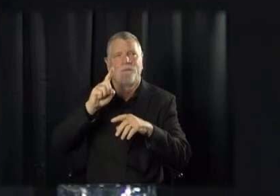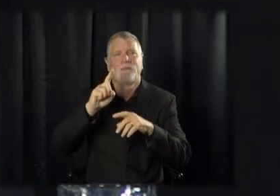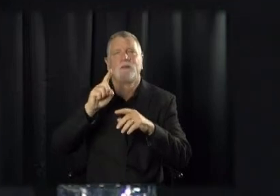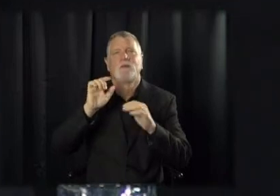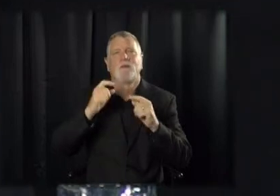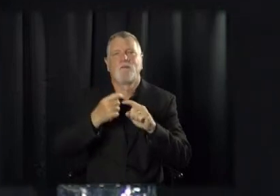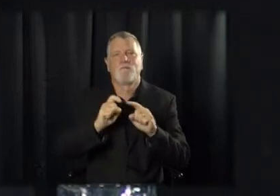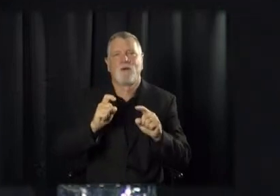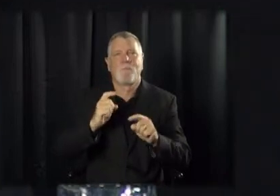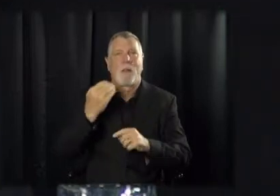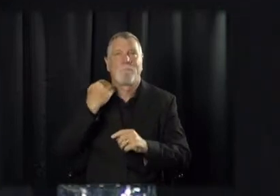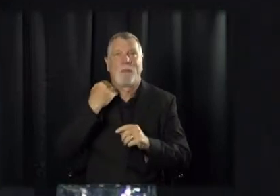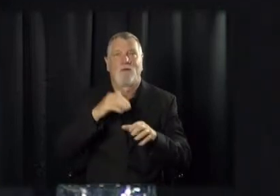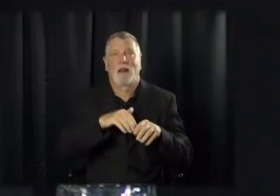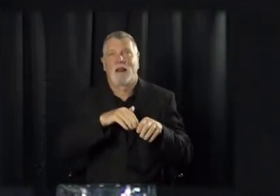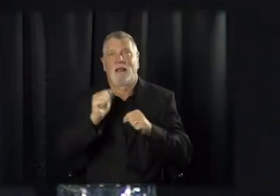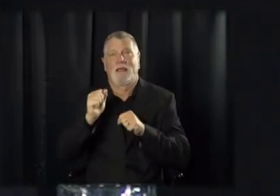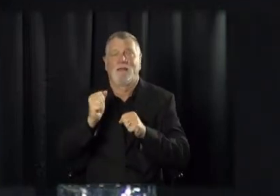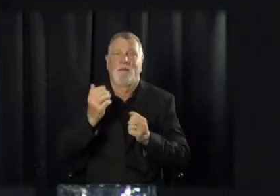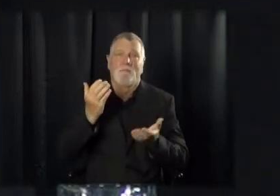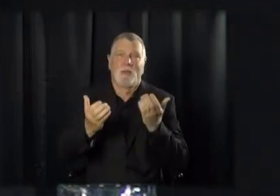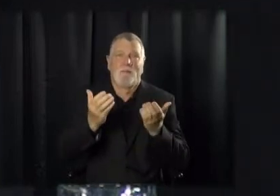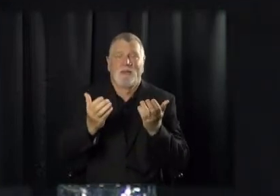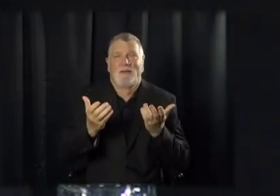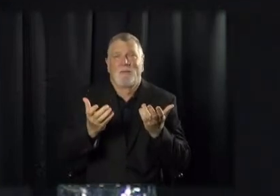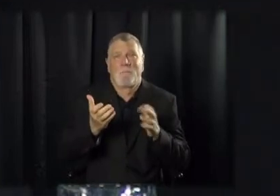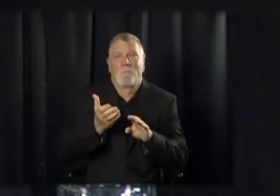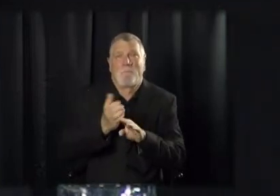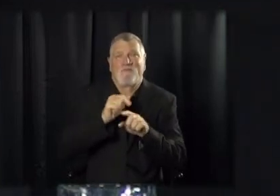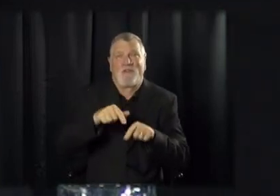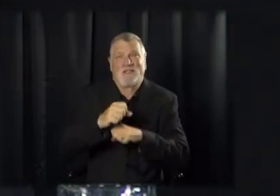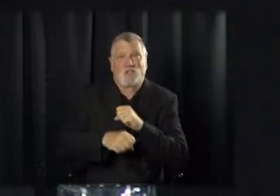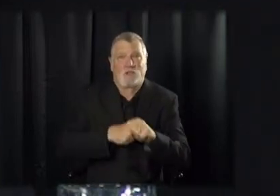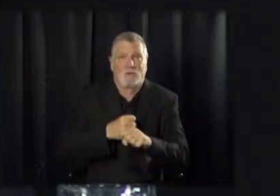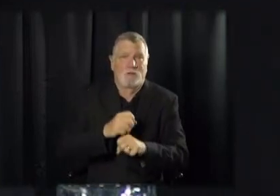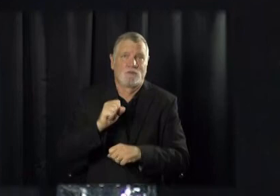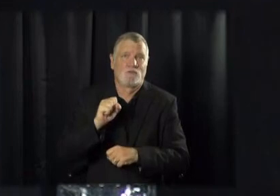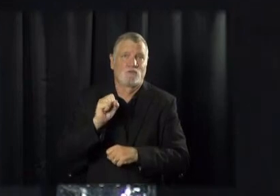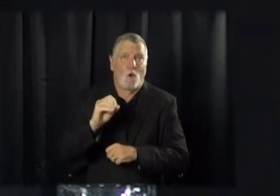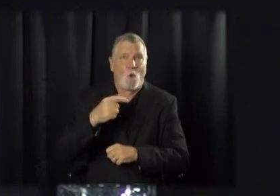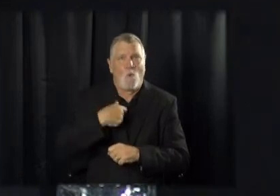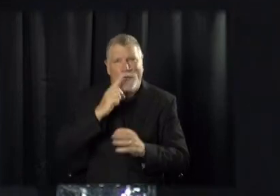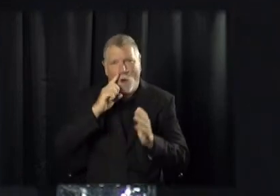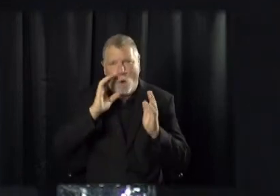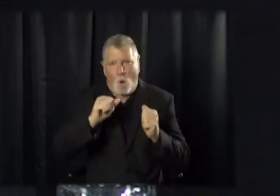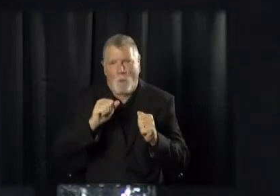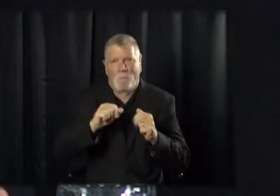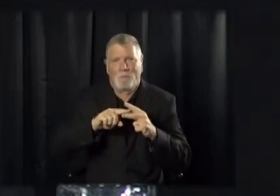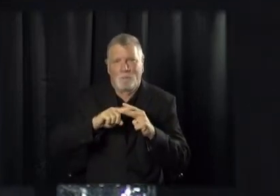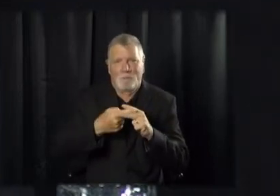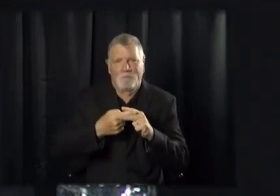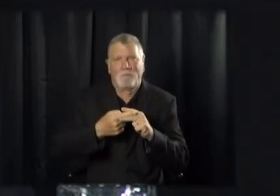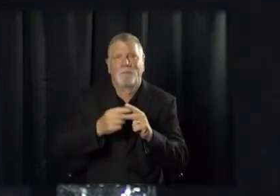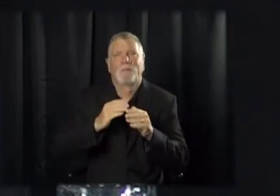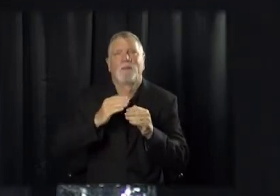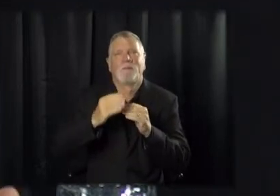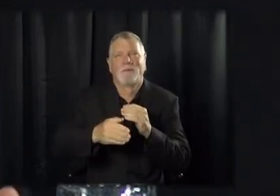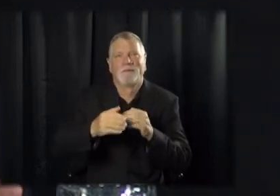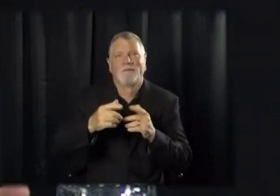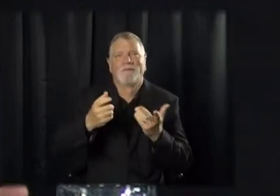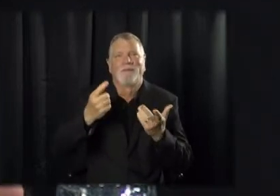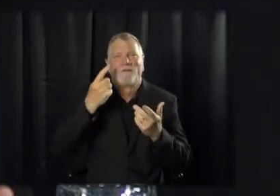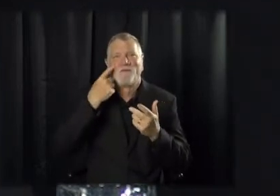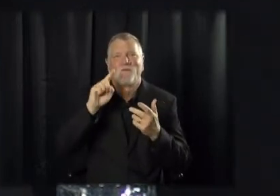emerge from bankruptcy, ideally before the end of the year. So this, we hope, is the beginning of the end of